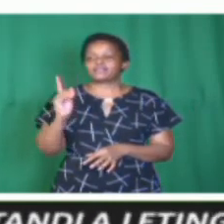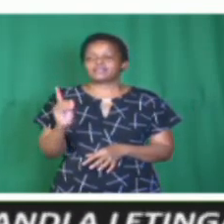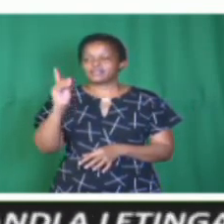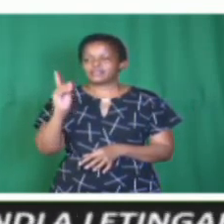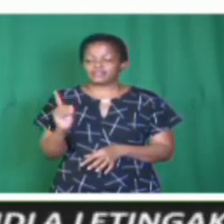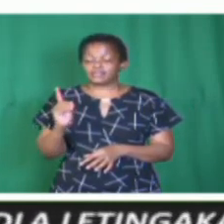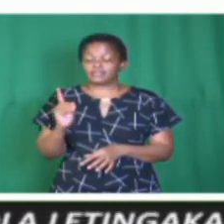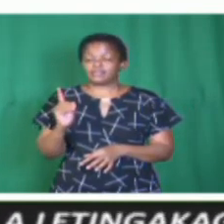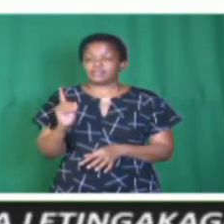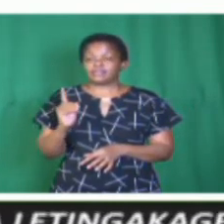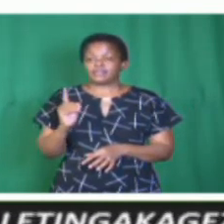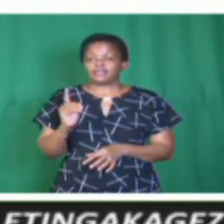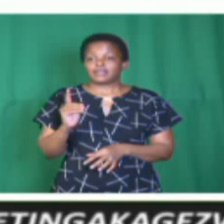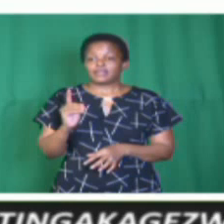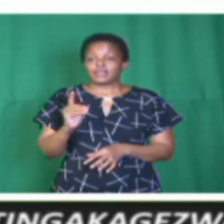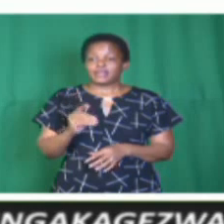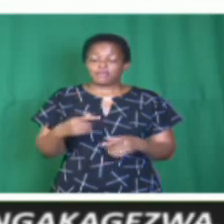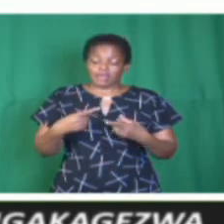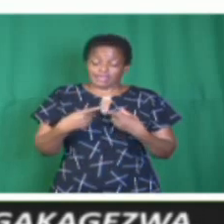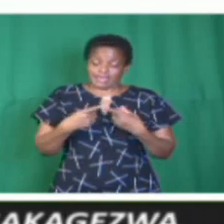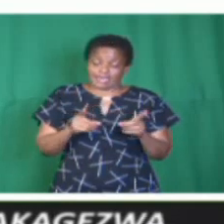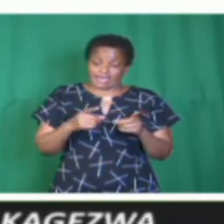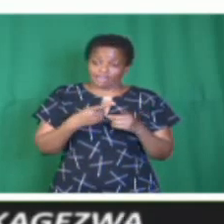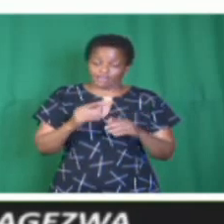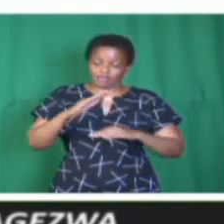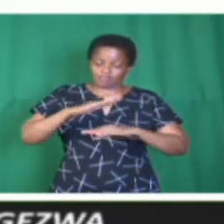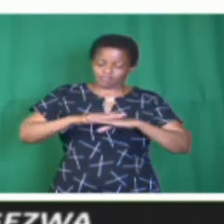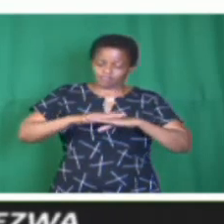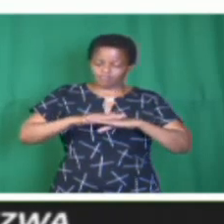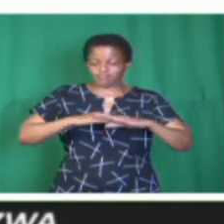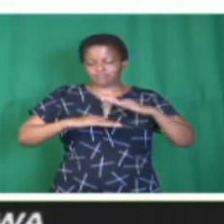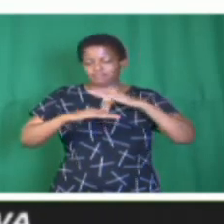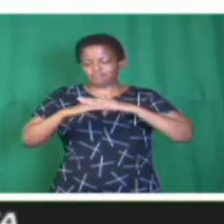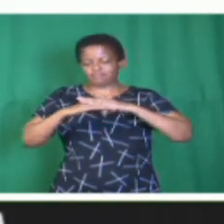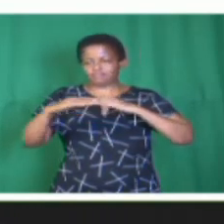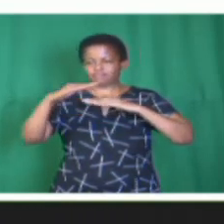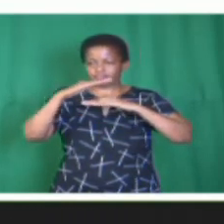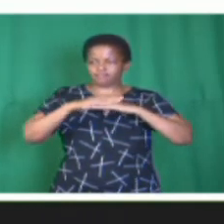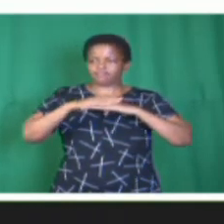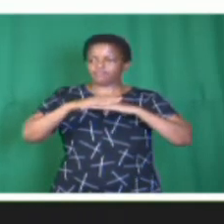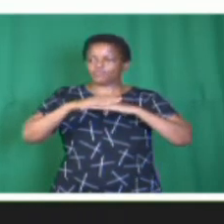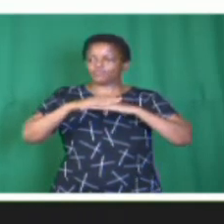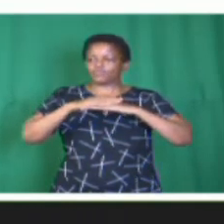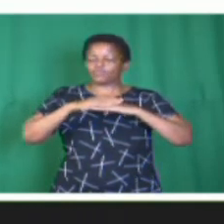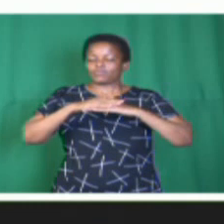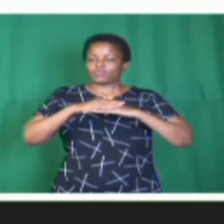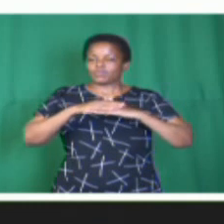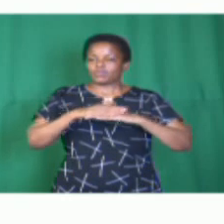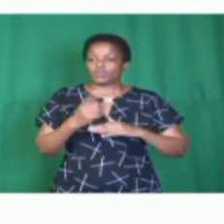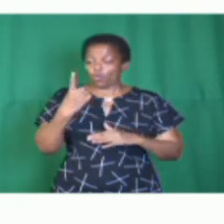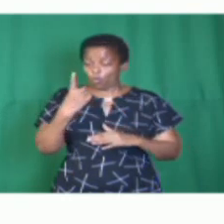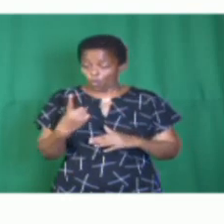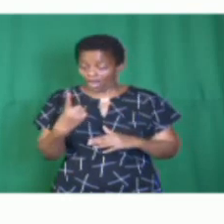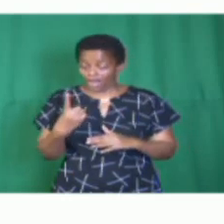form different layers. The substances must form different layers so that one can